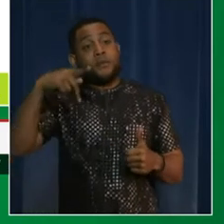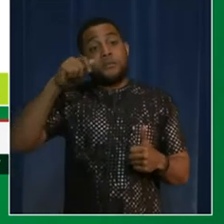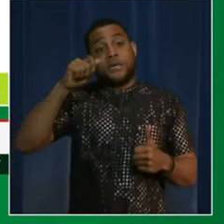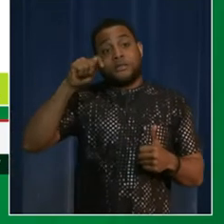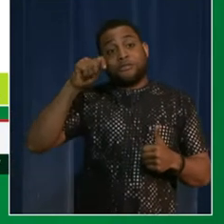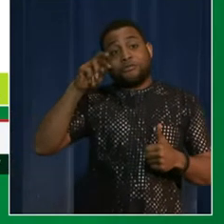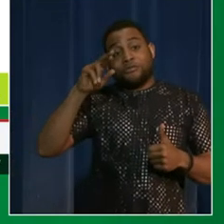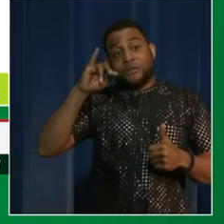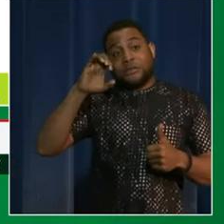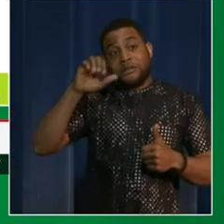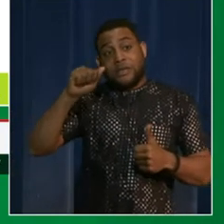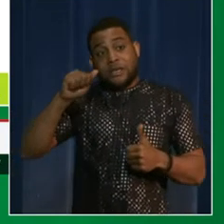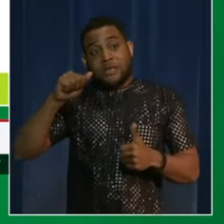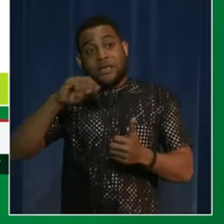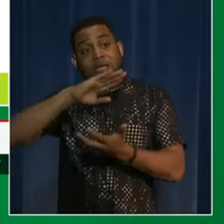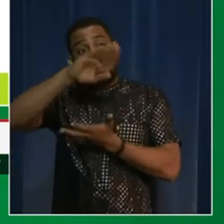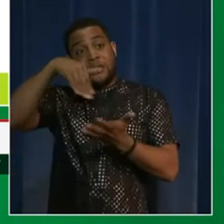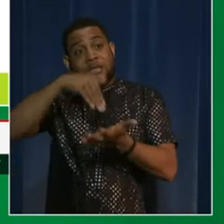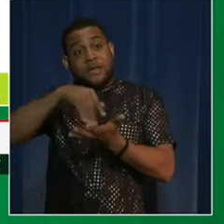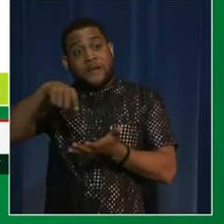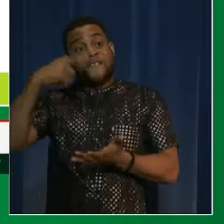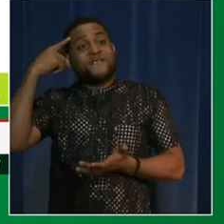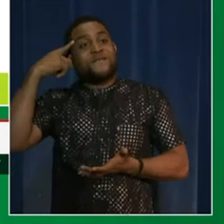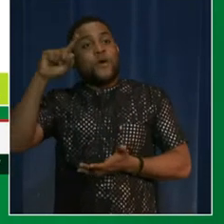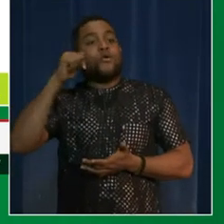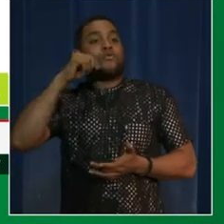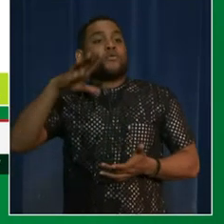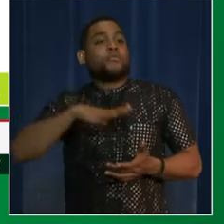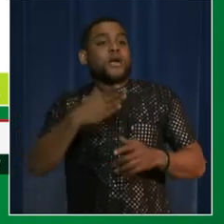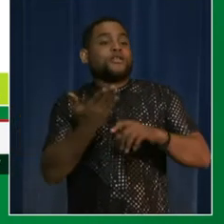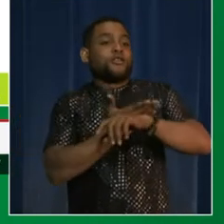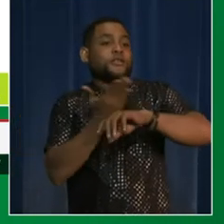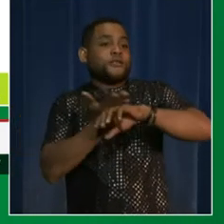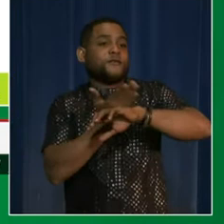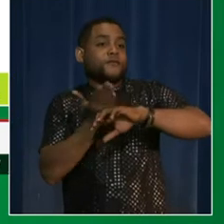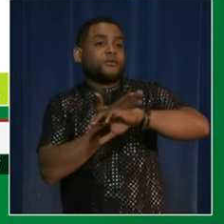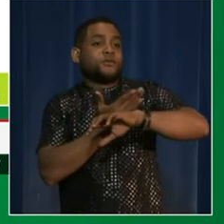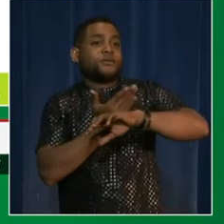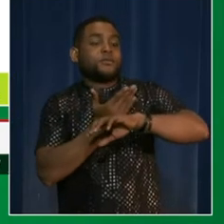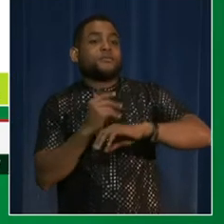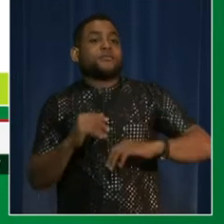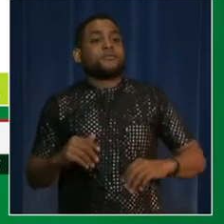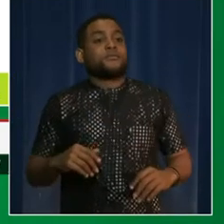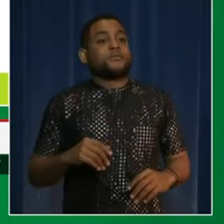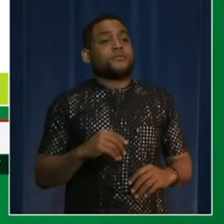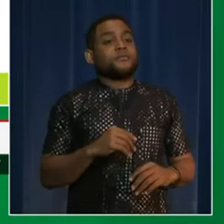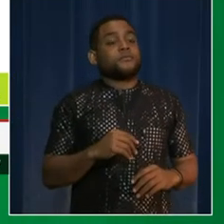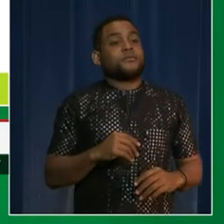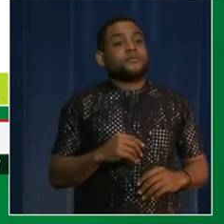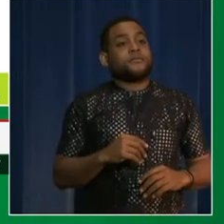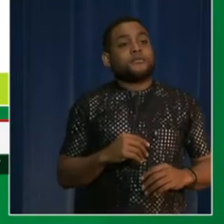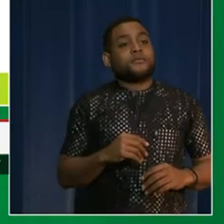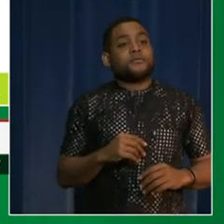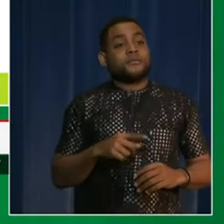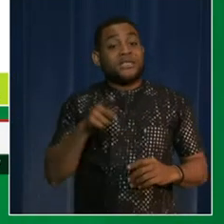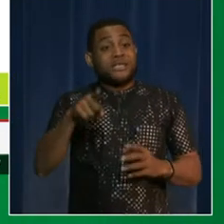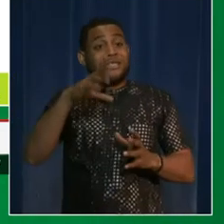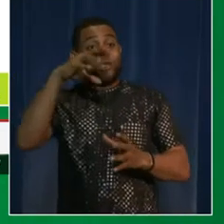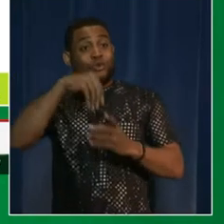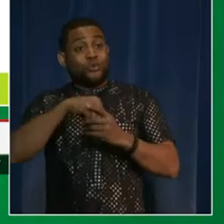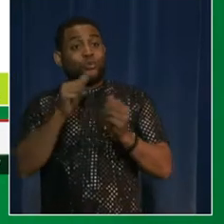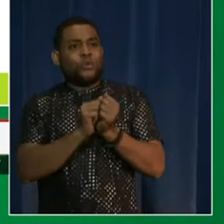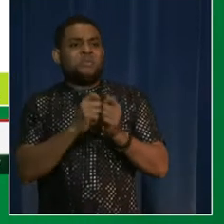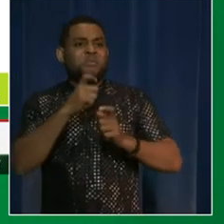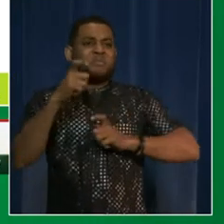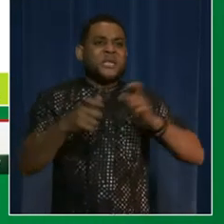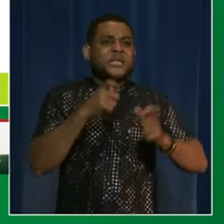Capital Construction team. The Pat Handy Shelter project will consist of major